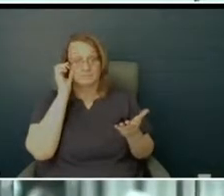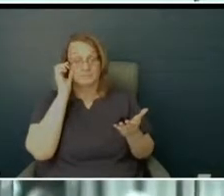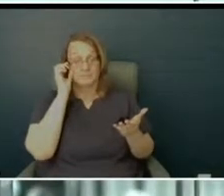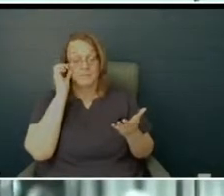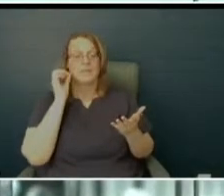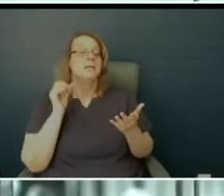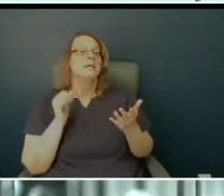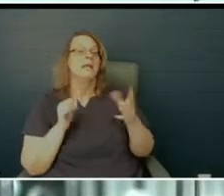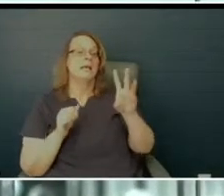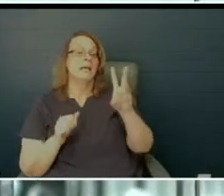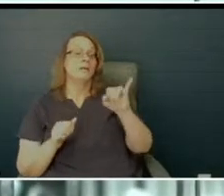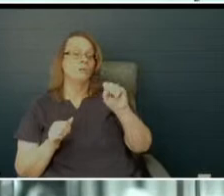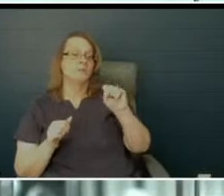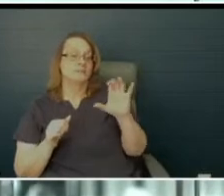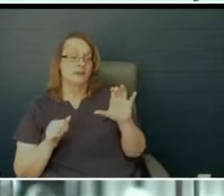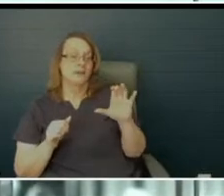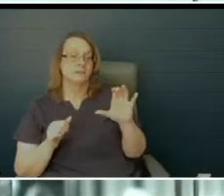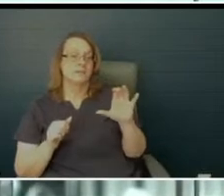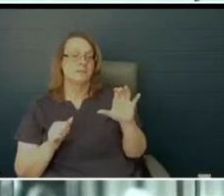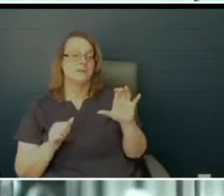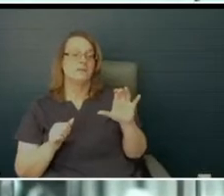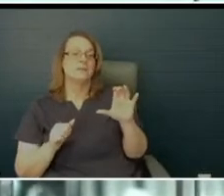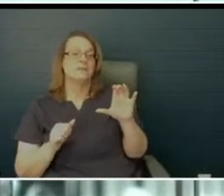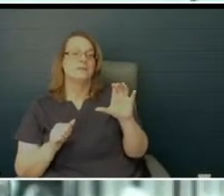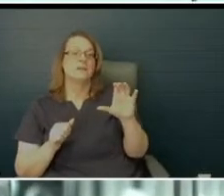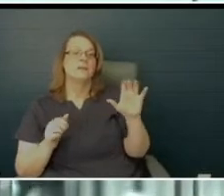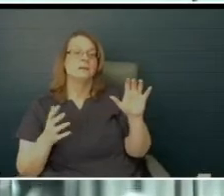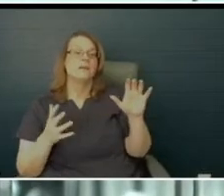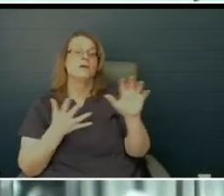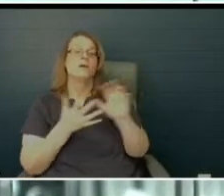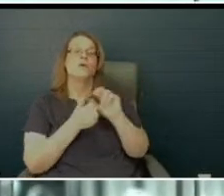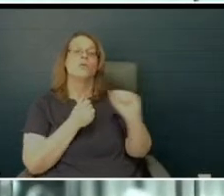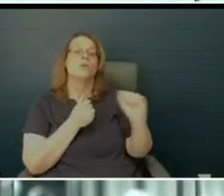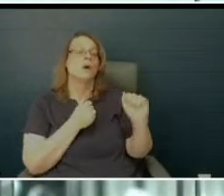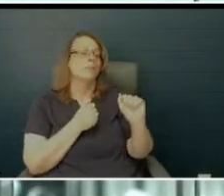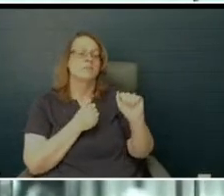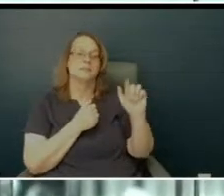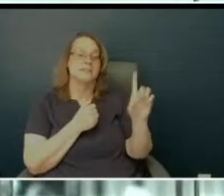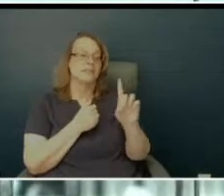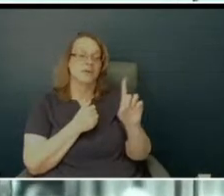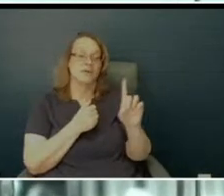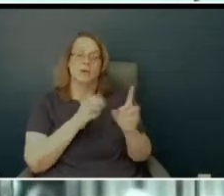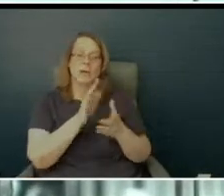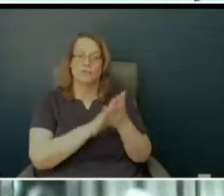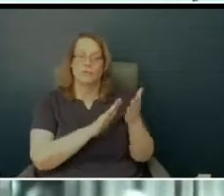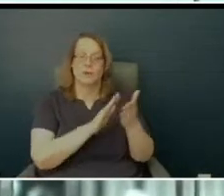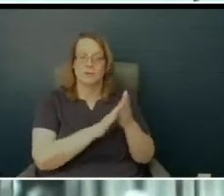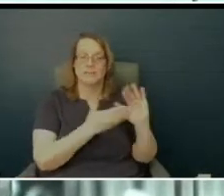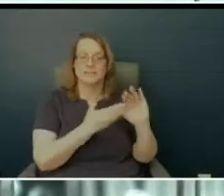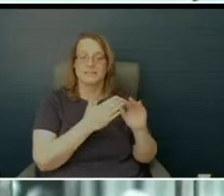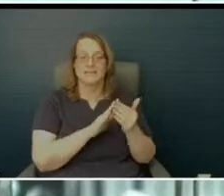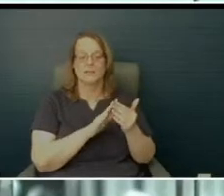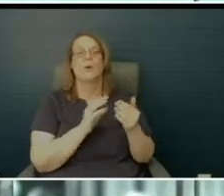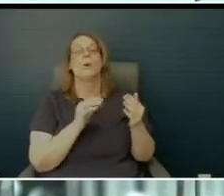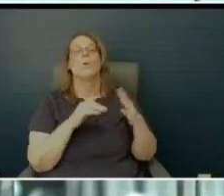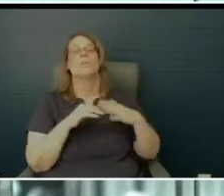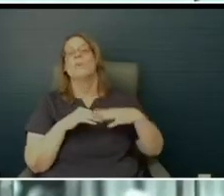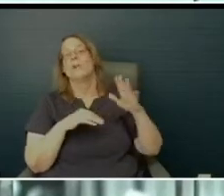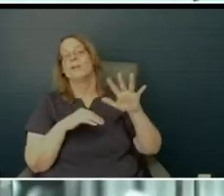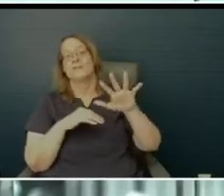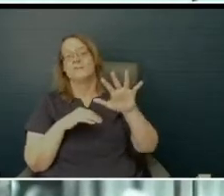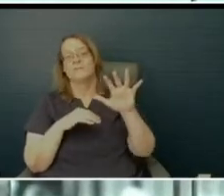Wisconsin, corrupt Democrat-run cities deployed more than 500 illegal,